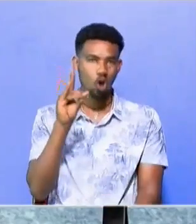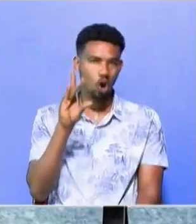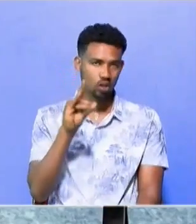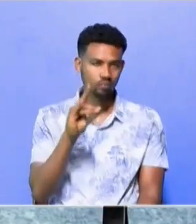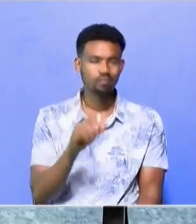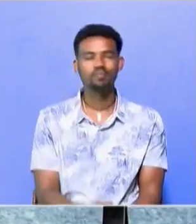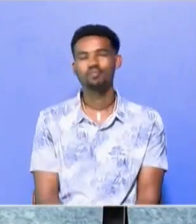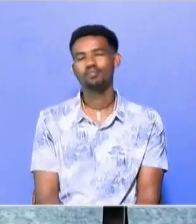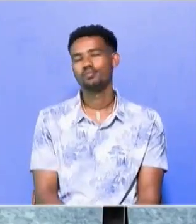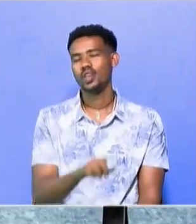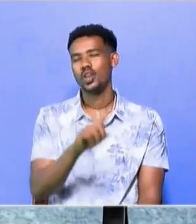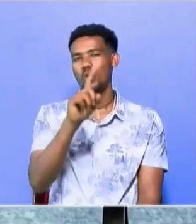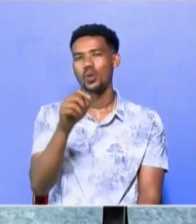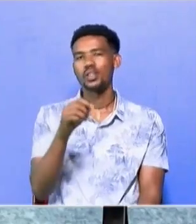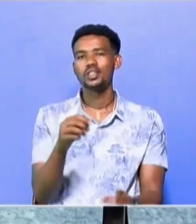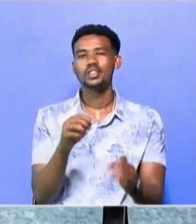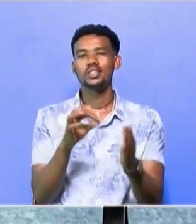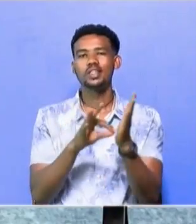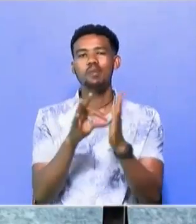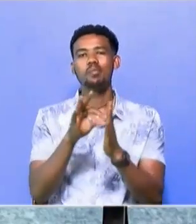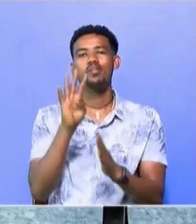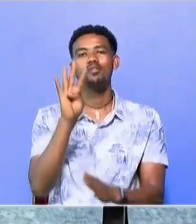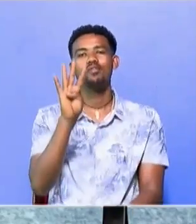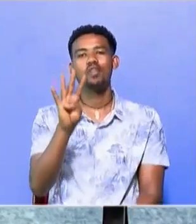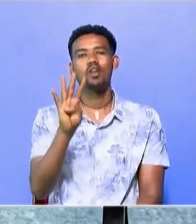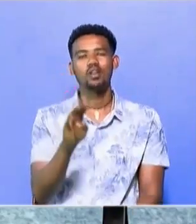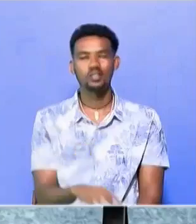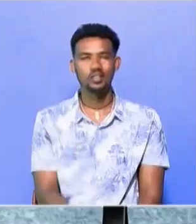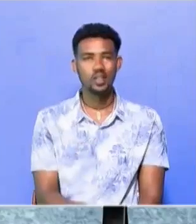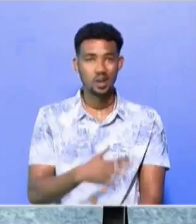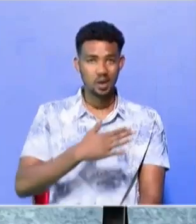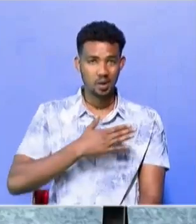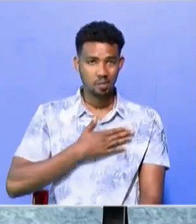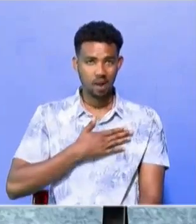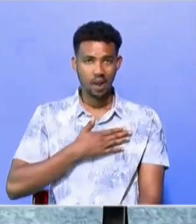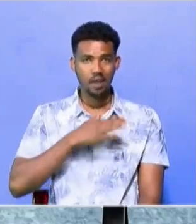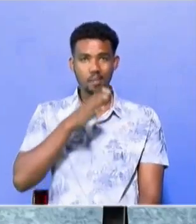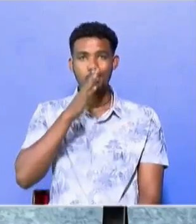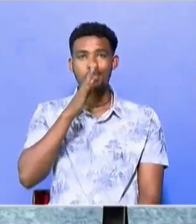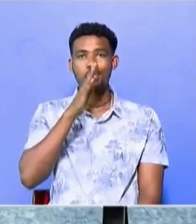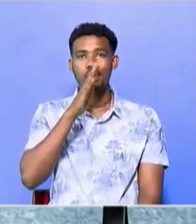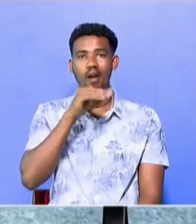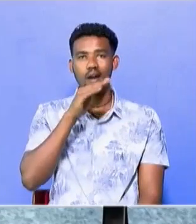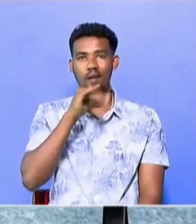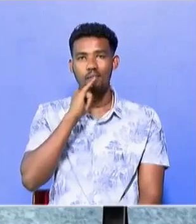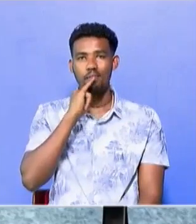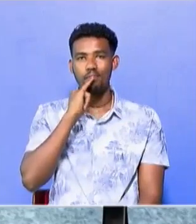Question number 4. My mom is cooking. My mom is cooking.